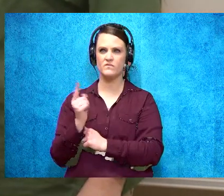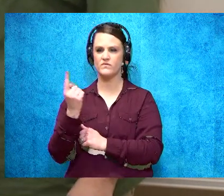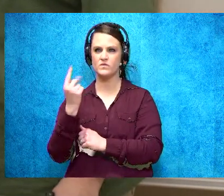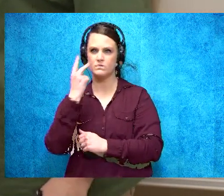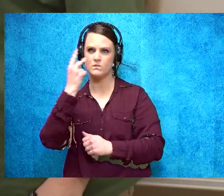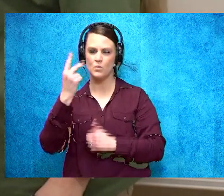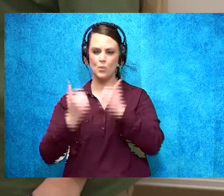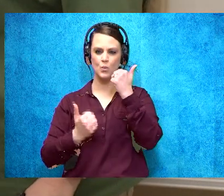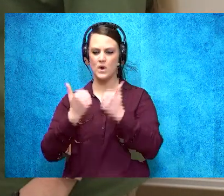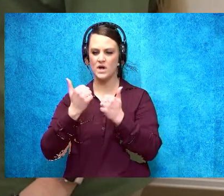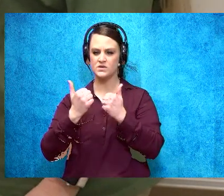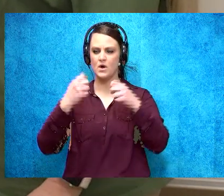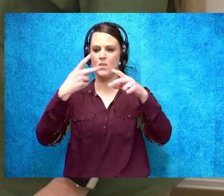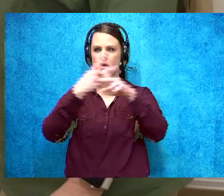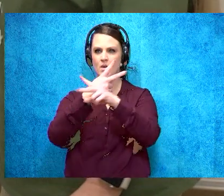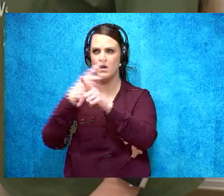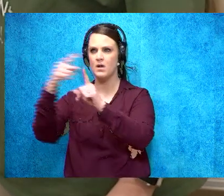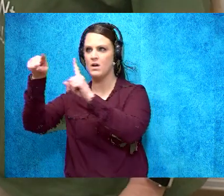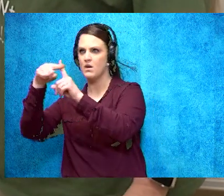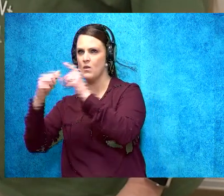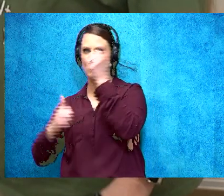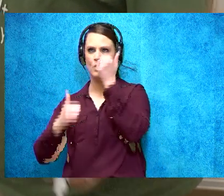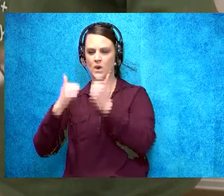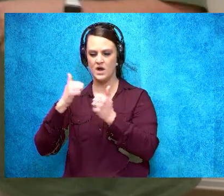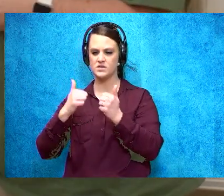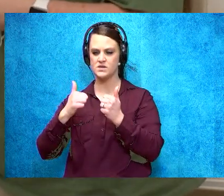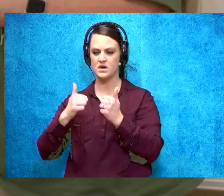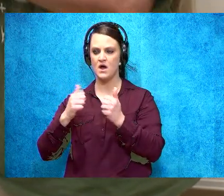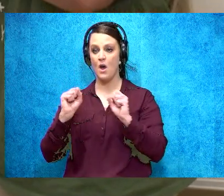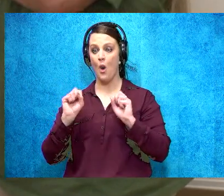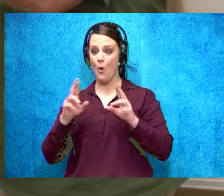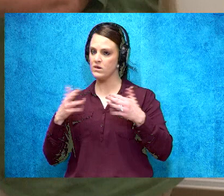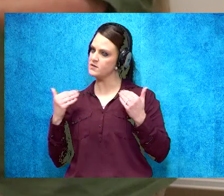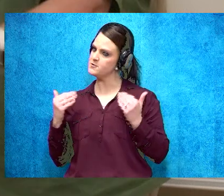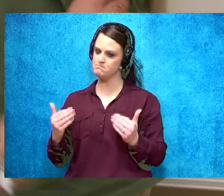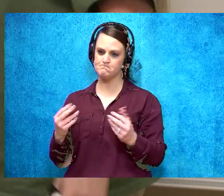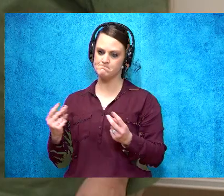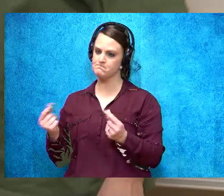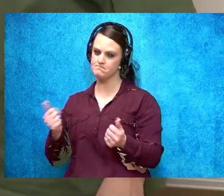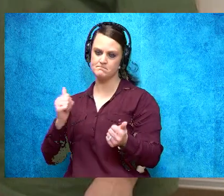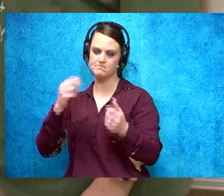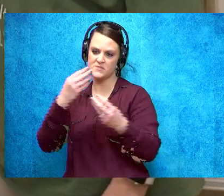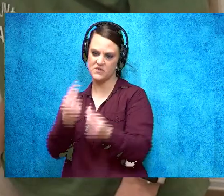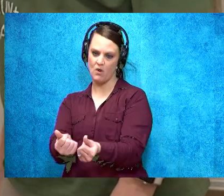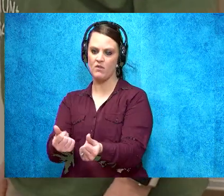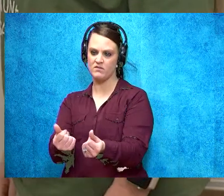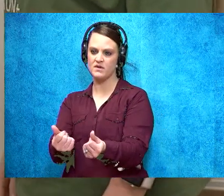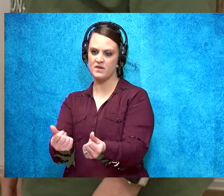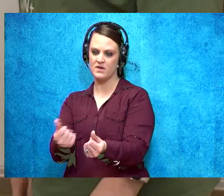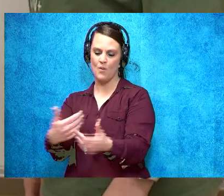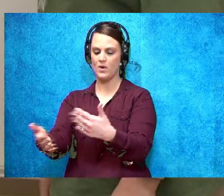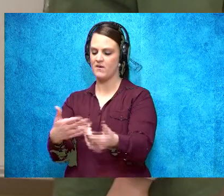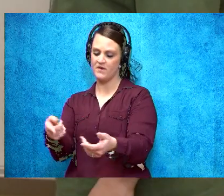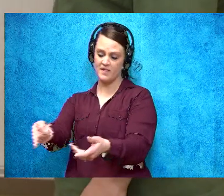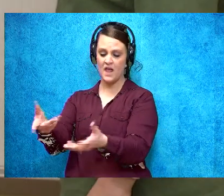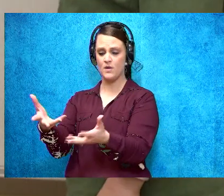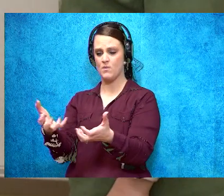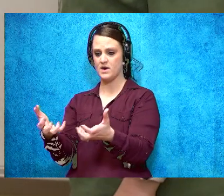first, multiplication or addition? Or did they just jump right into it and do what they wanted to